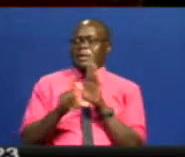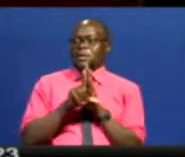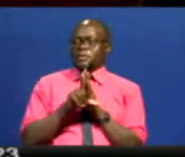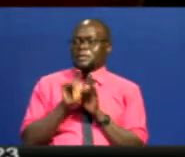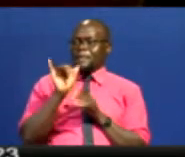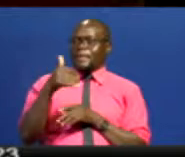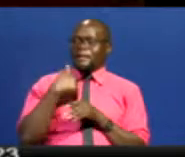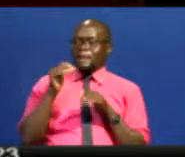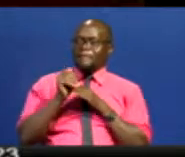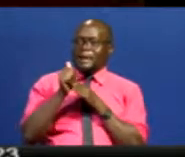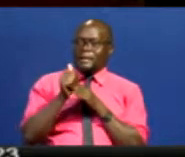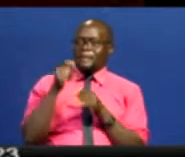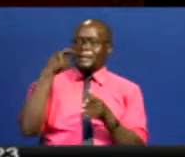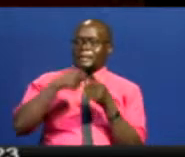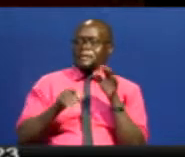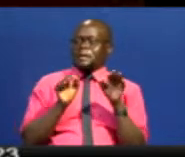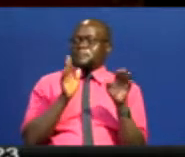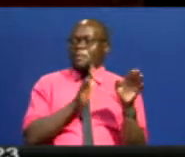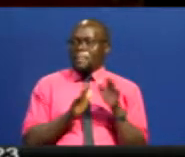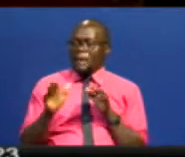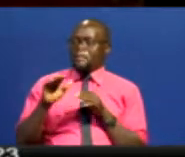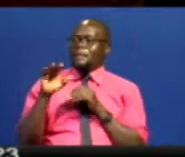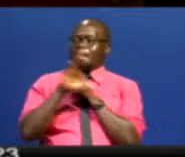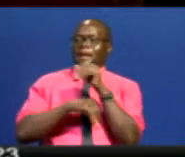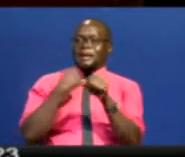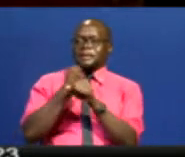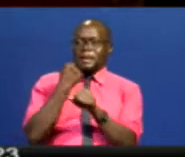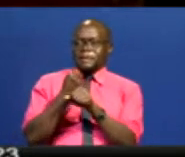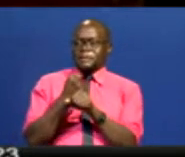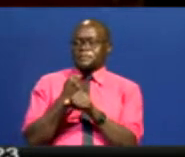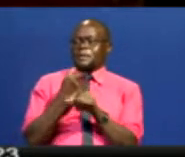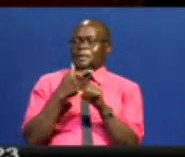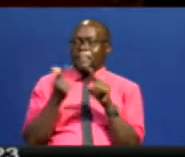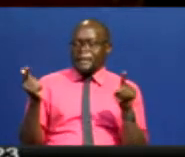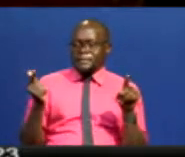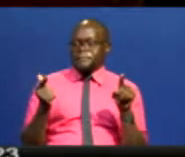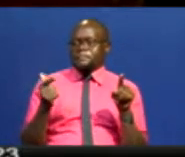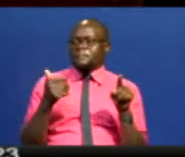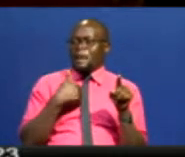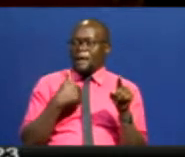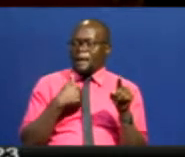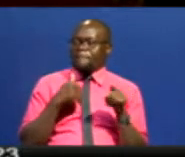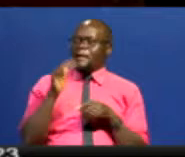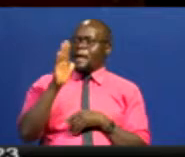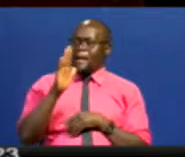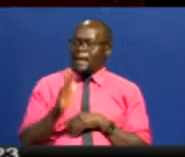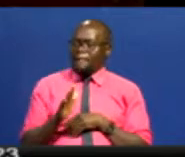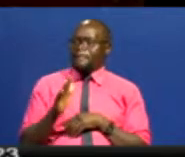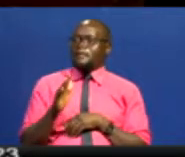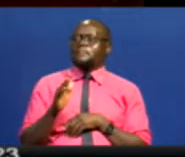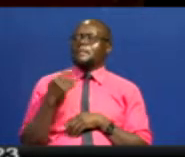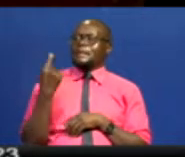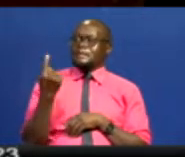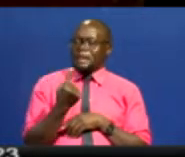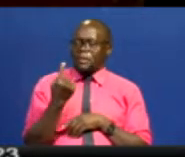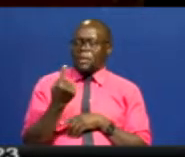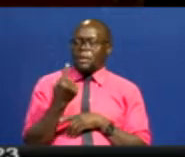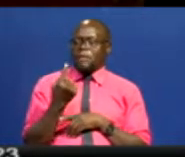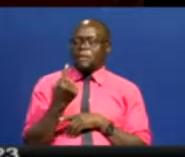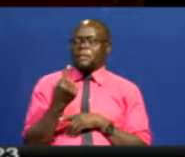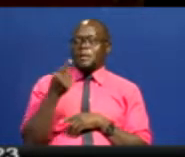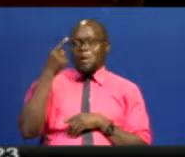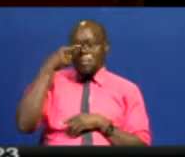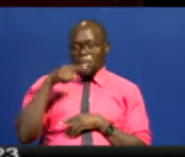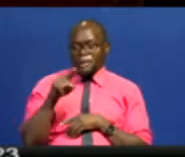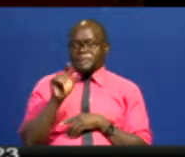that have guided the tax measures the country undertakes. However, there has never been a single